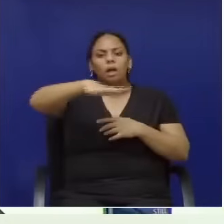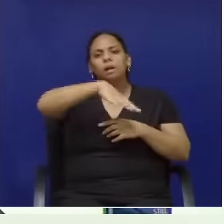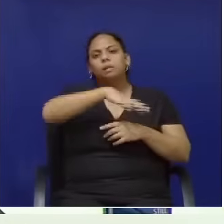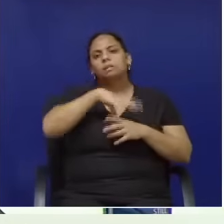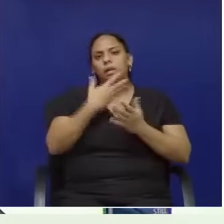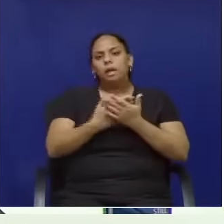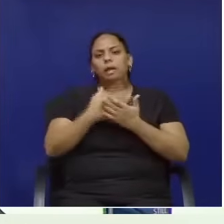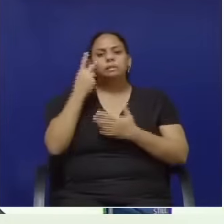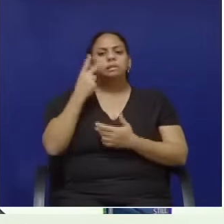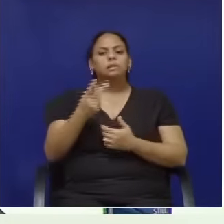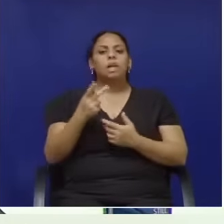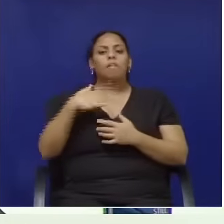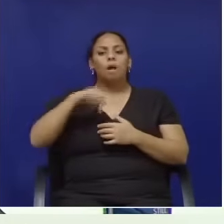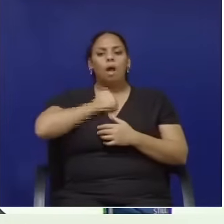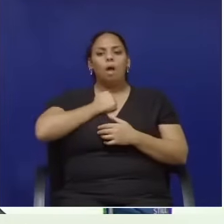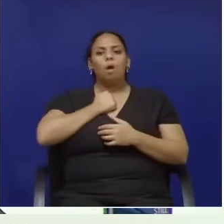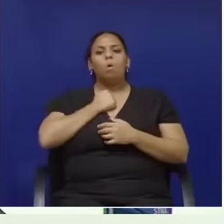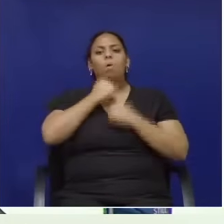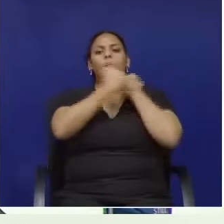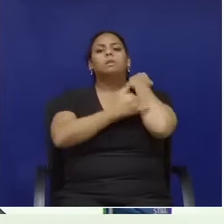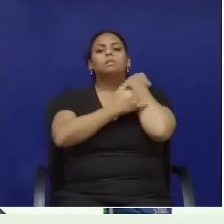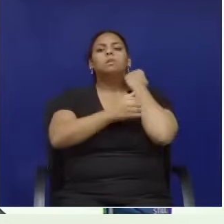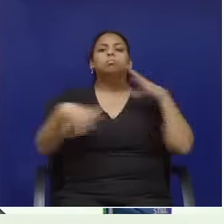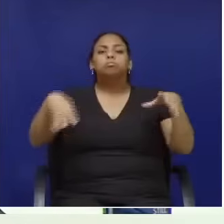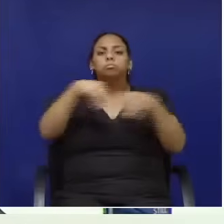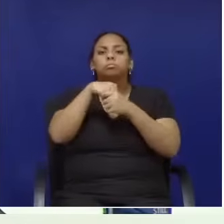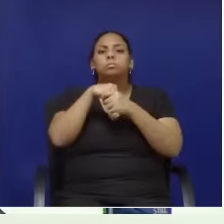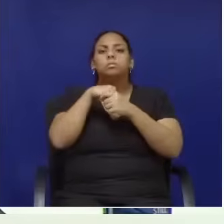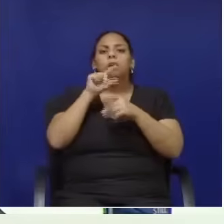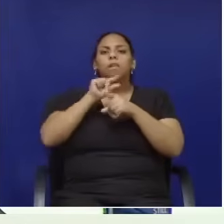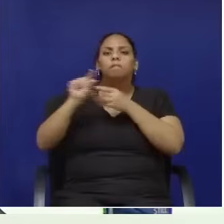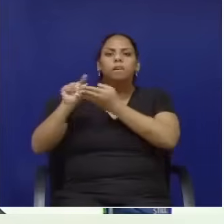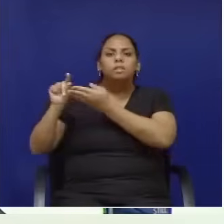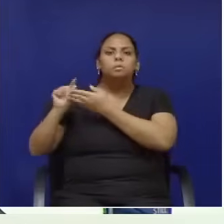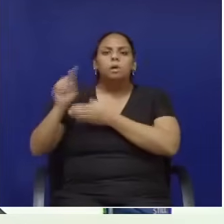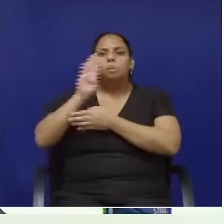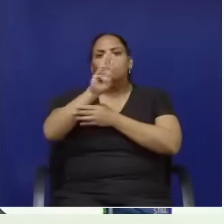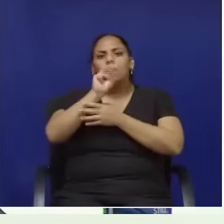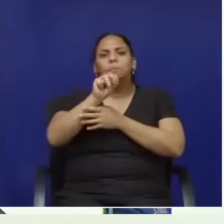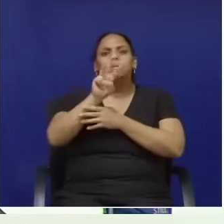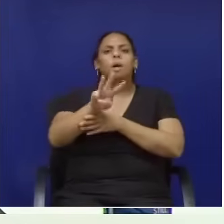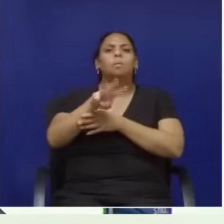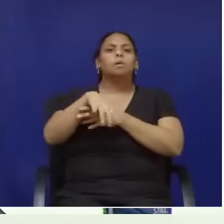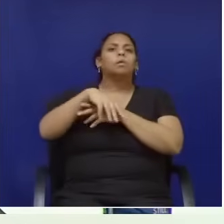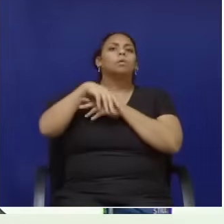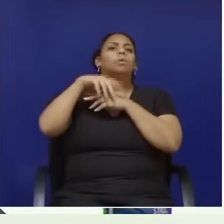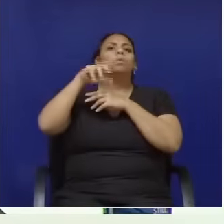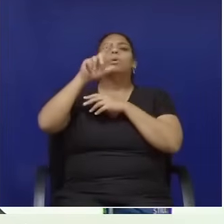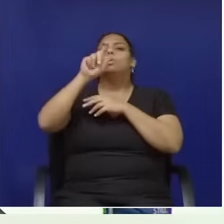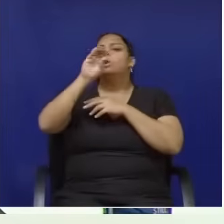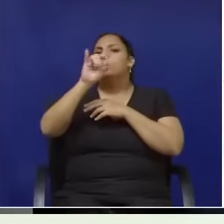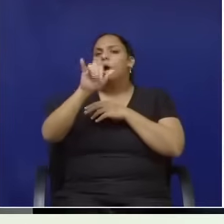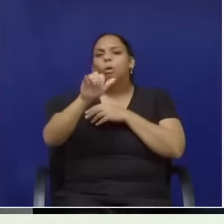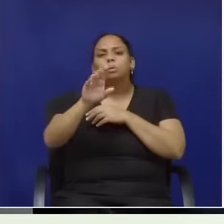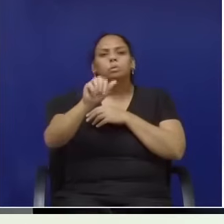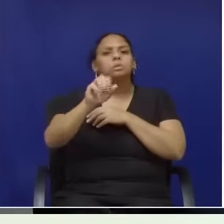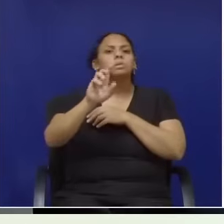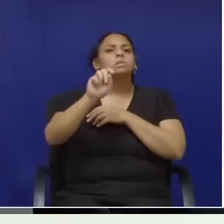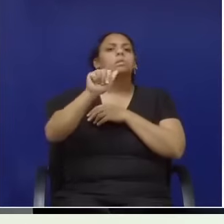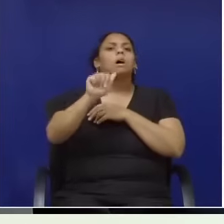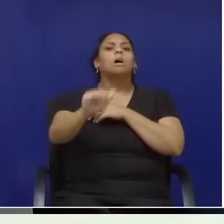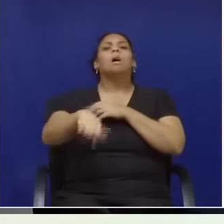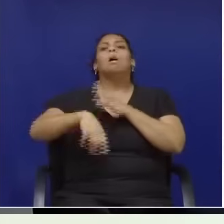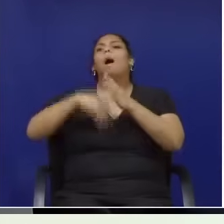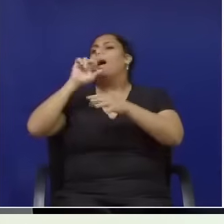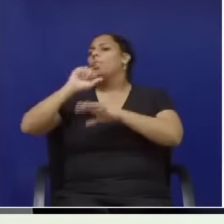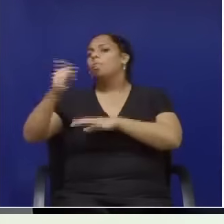areas of our country, including the investment by Toyota, BMW, various mines and other